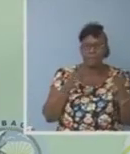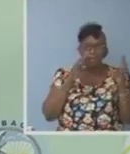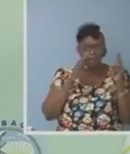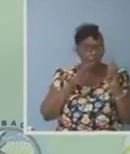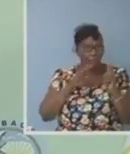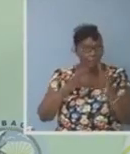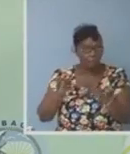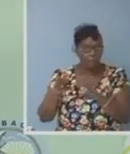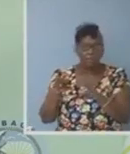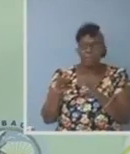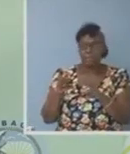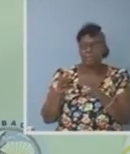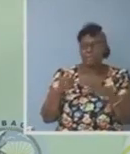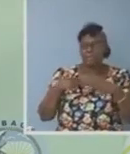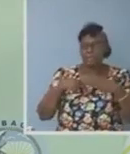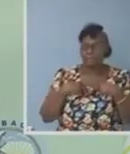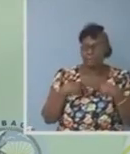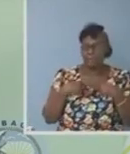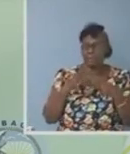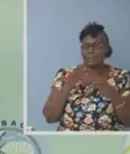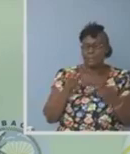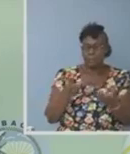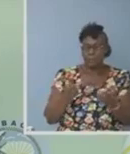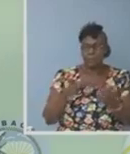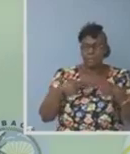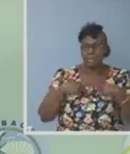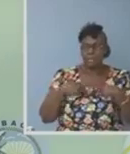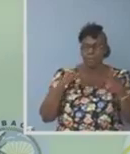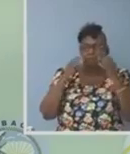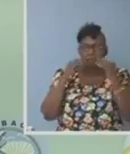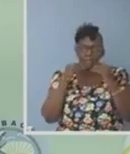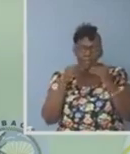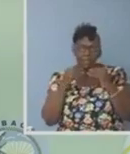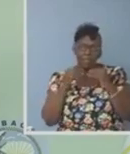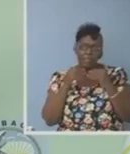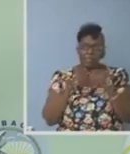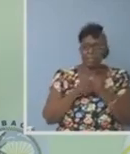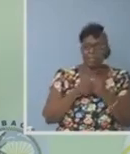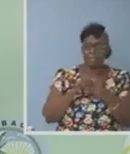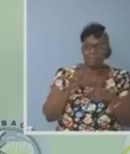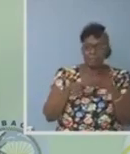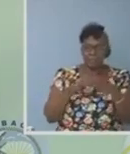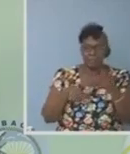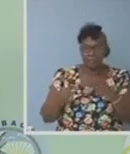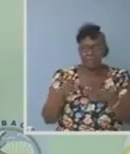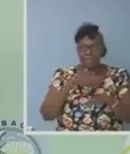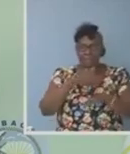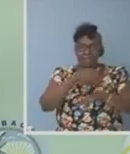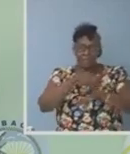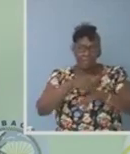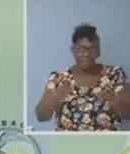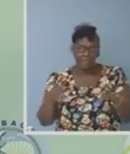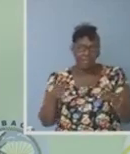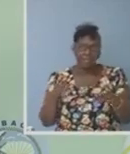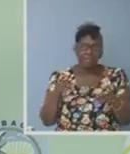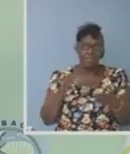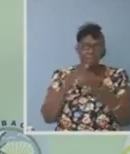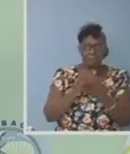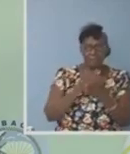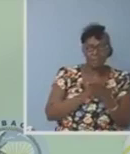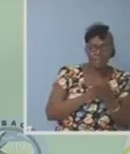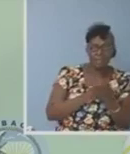out a request, and we're getting the feedback, and the feedback is coming in, and we are compiling all